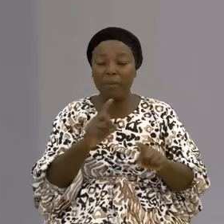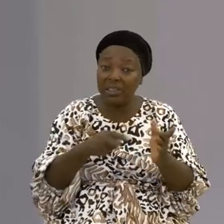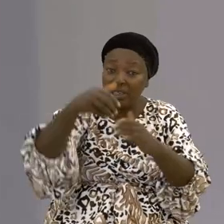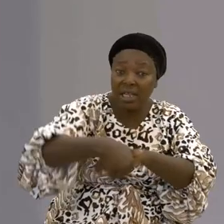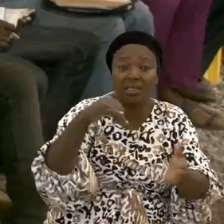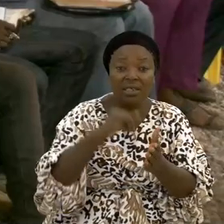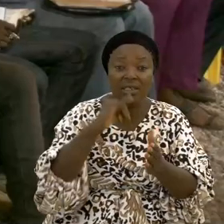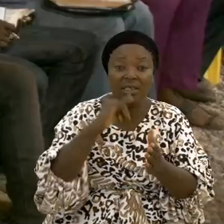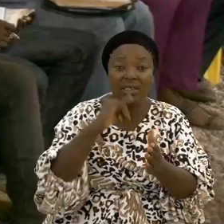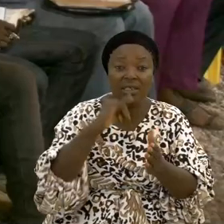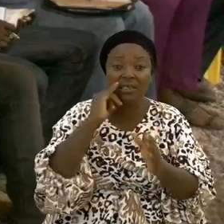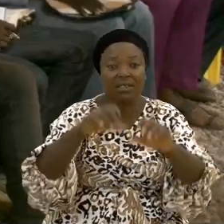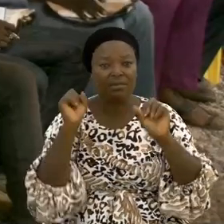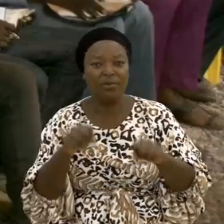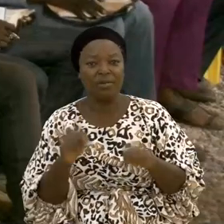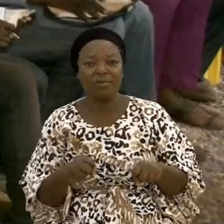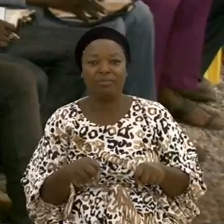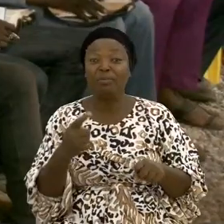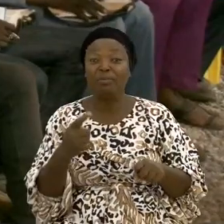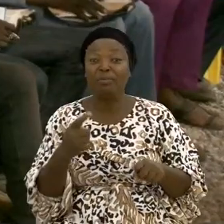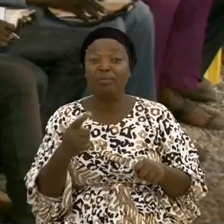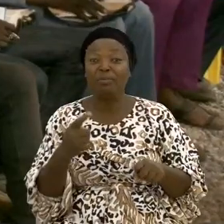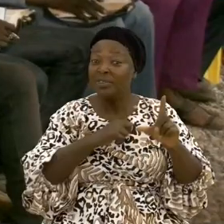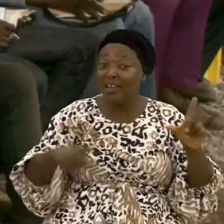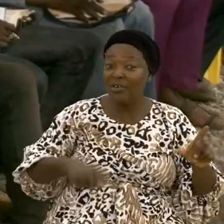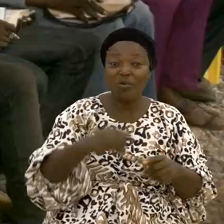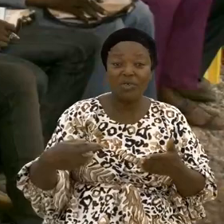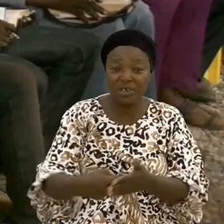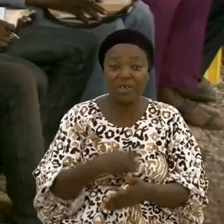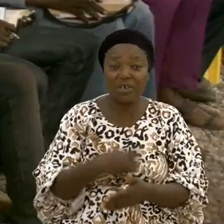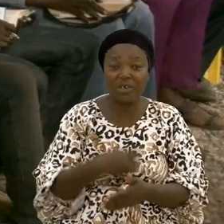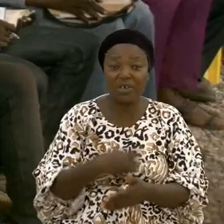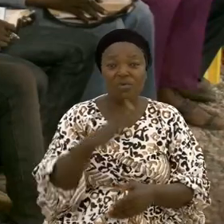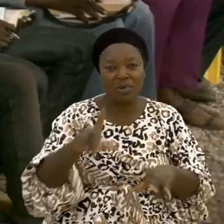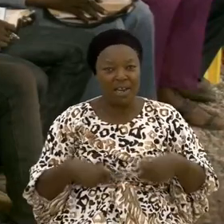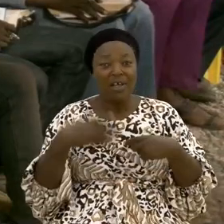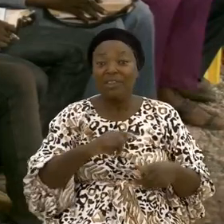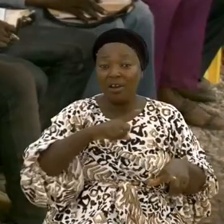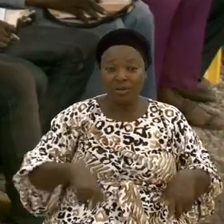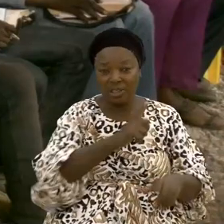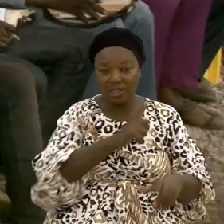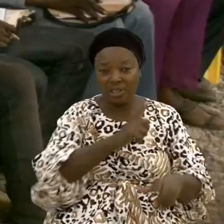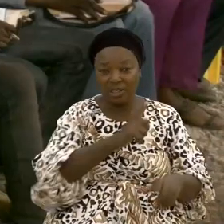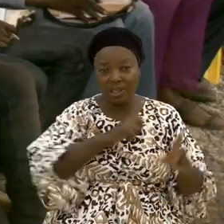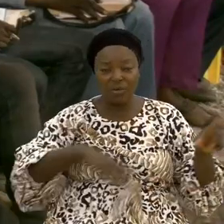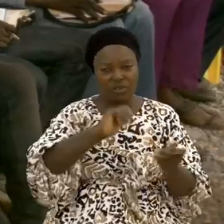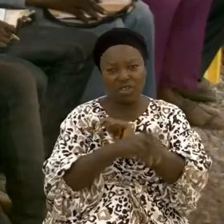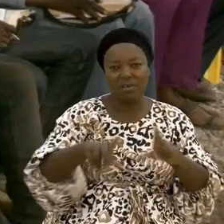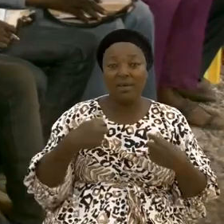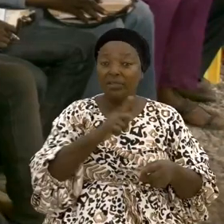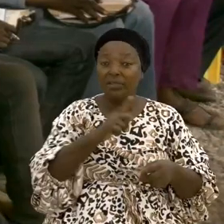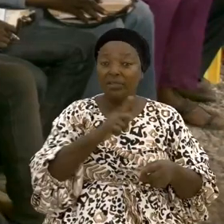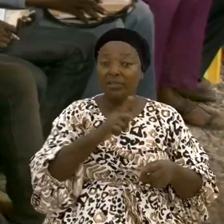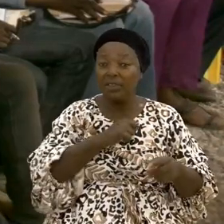is possible. The Lord will redeem your life. The Lord will change your life. The Lord will turn